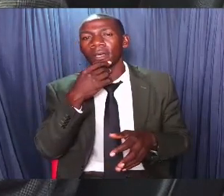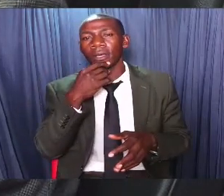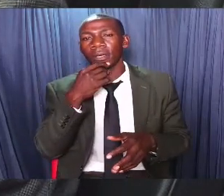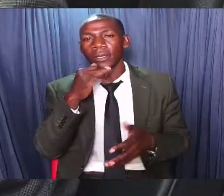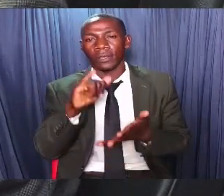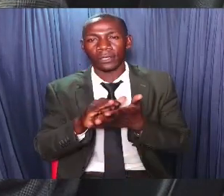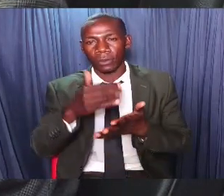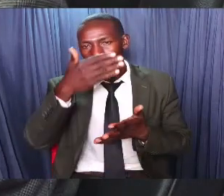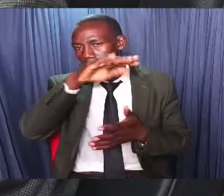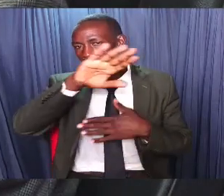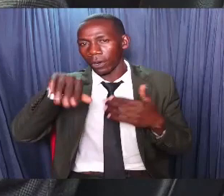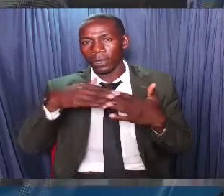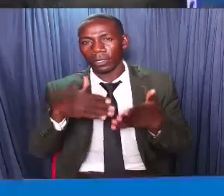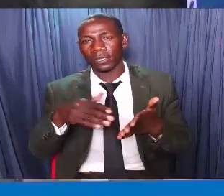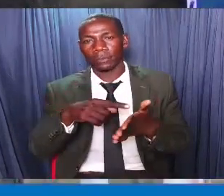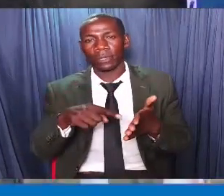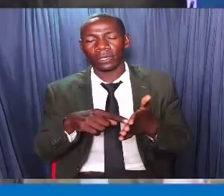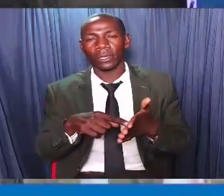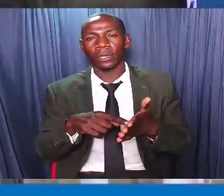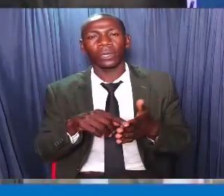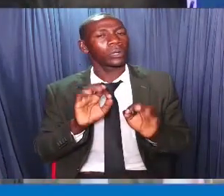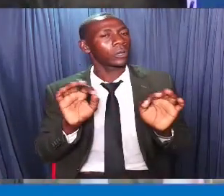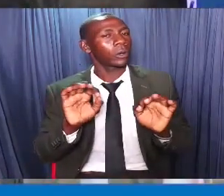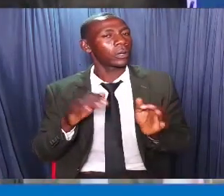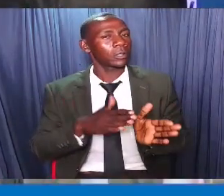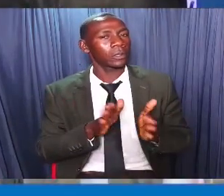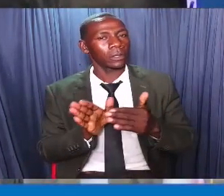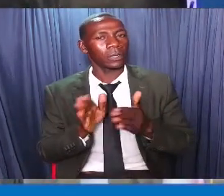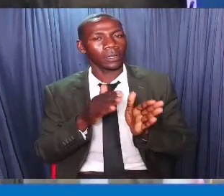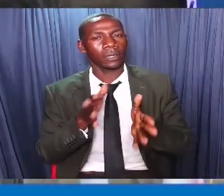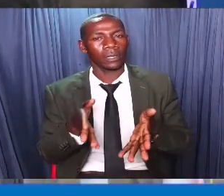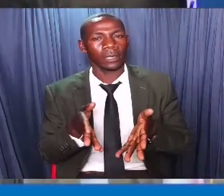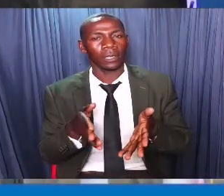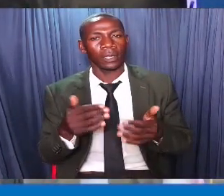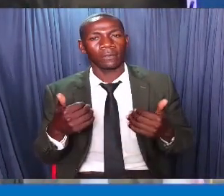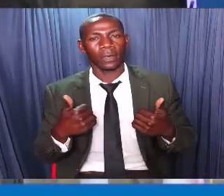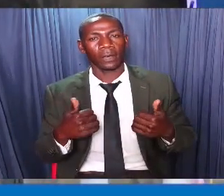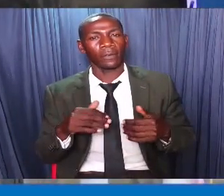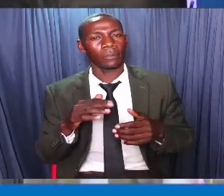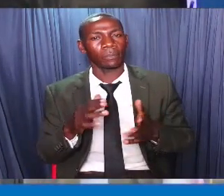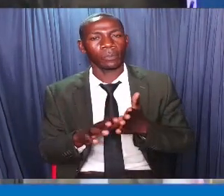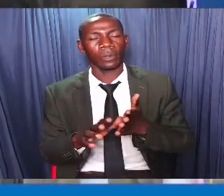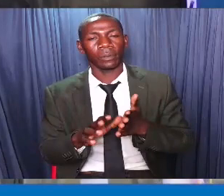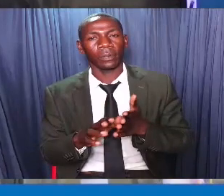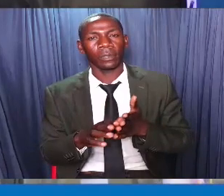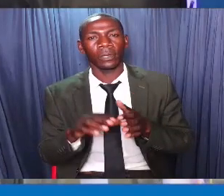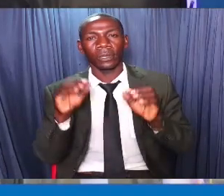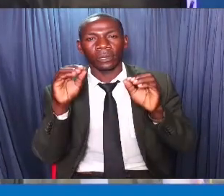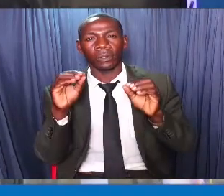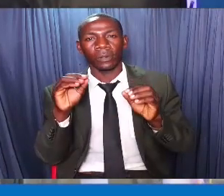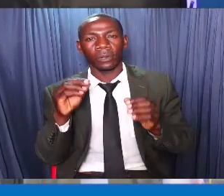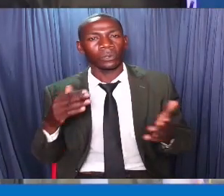tulivyo. That's why we are all in Hakuna this nature. Hakuna mtu ambaye kwa kombo kombo. There's none crooked Hata kama anywhere. Kuna ukombo. Even if there's kwa any kind of. Na